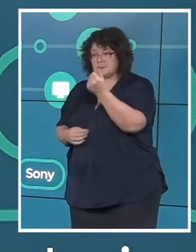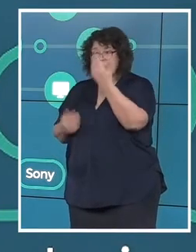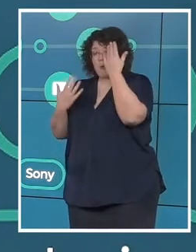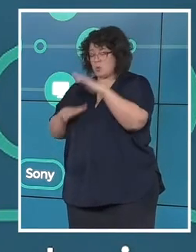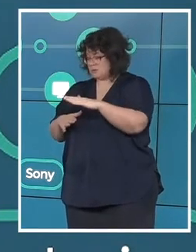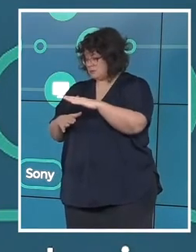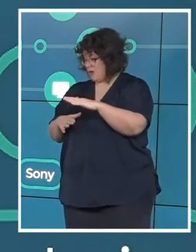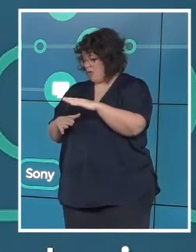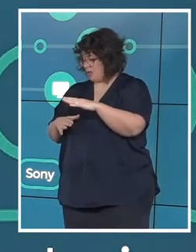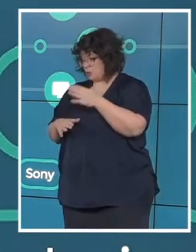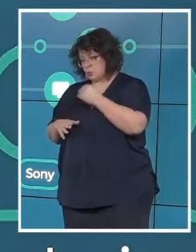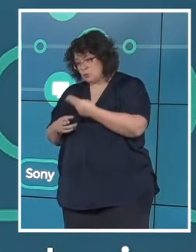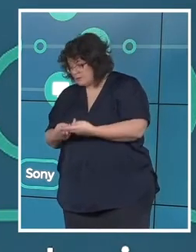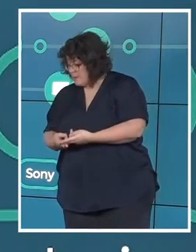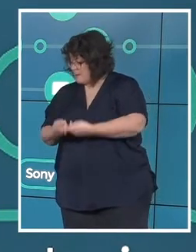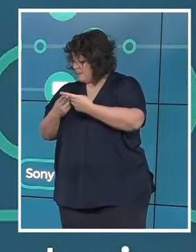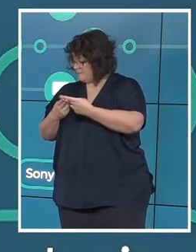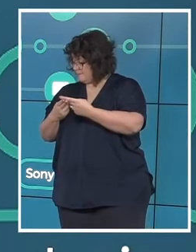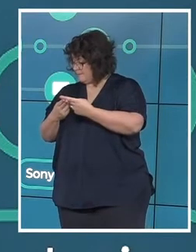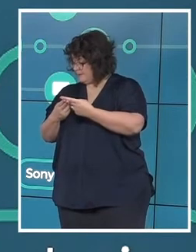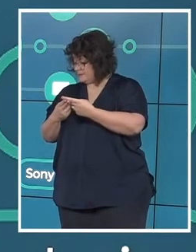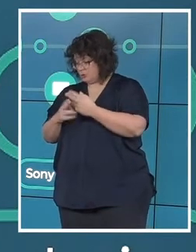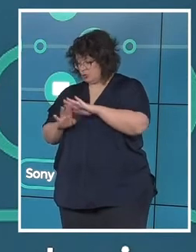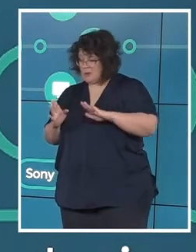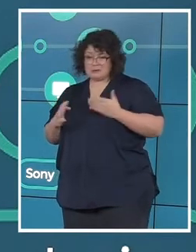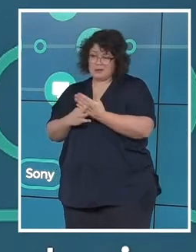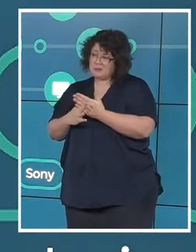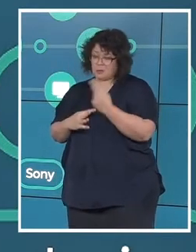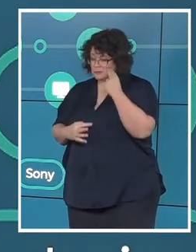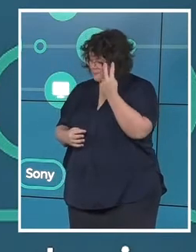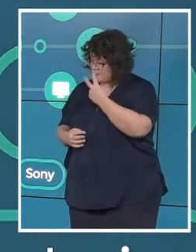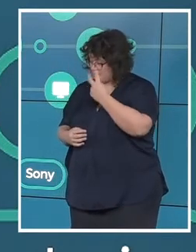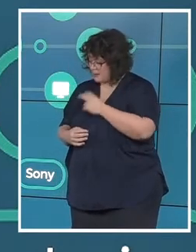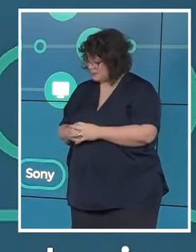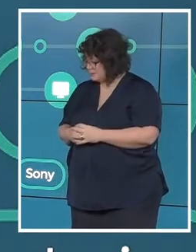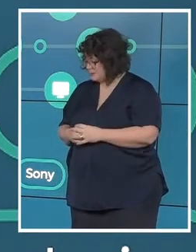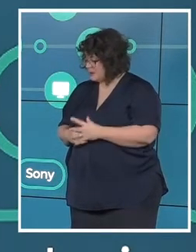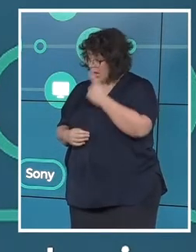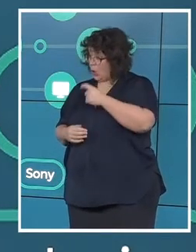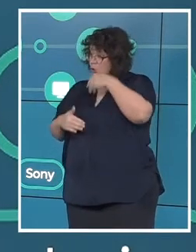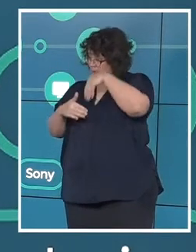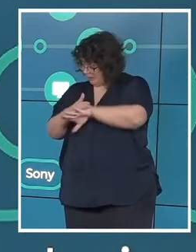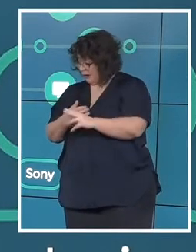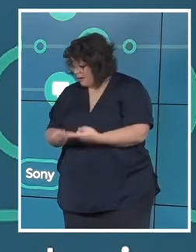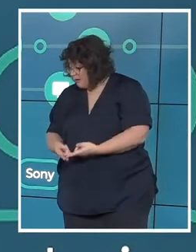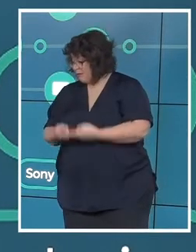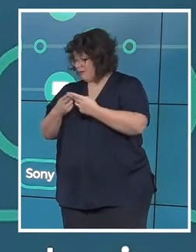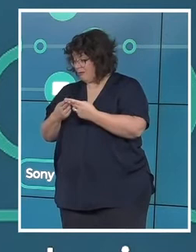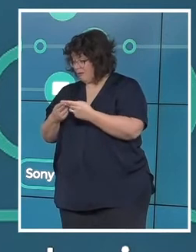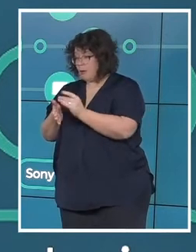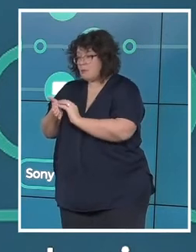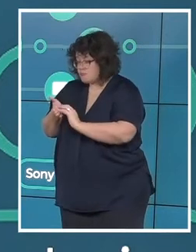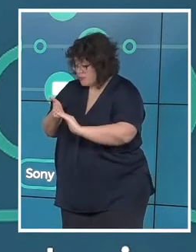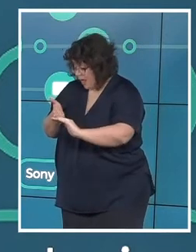just enter the elevator, read the braille on the display, select the floor, and get out. But now there's an